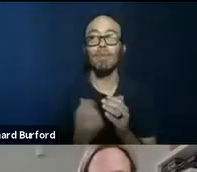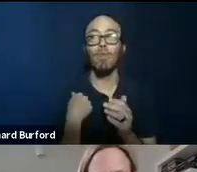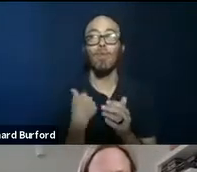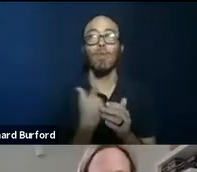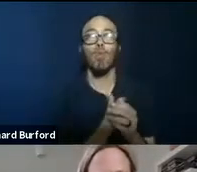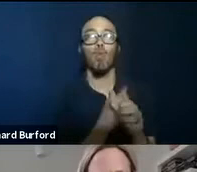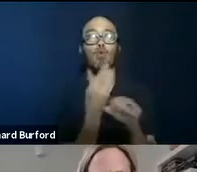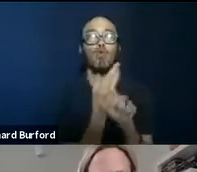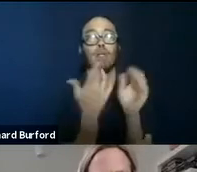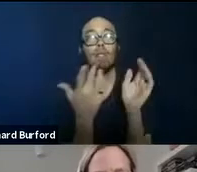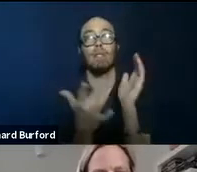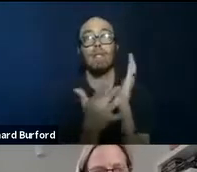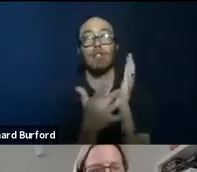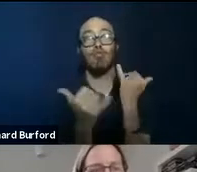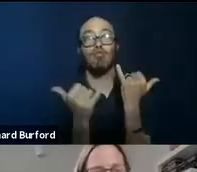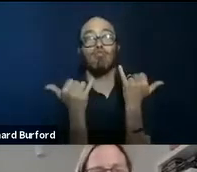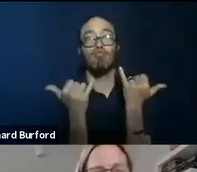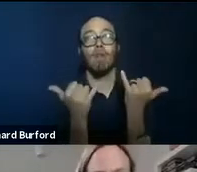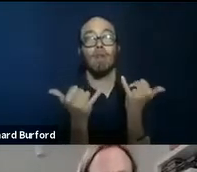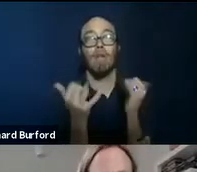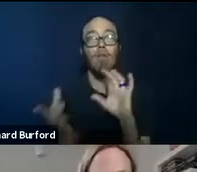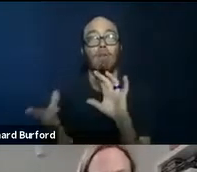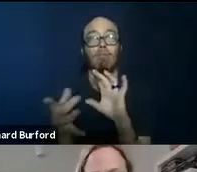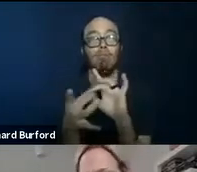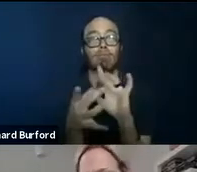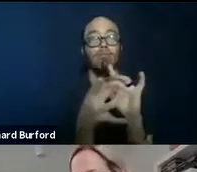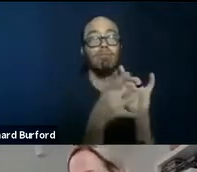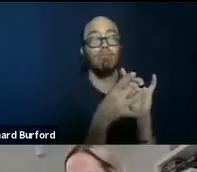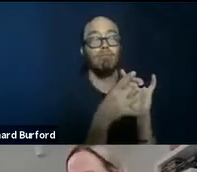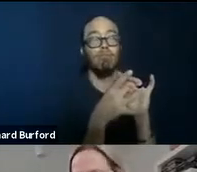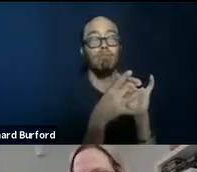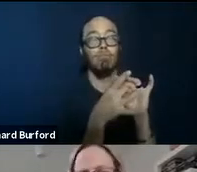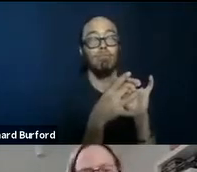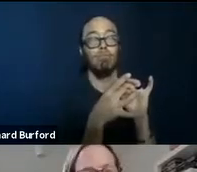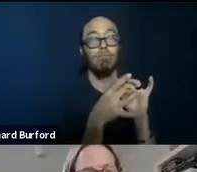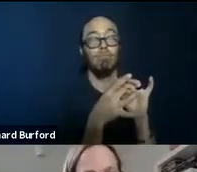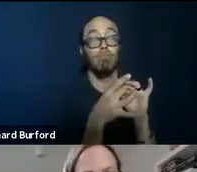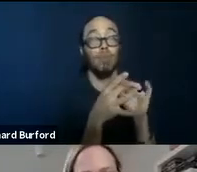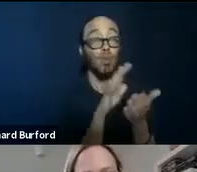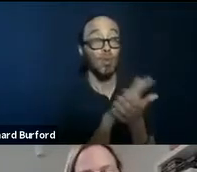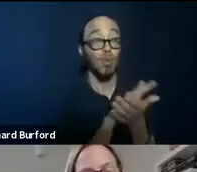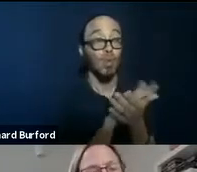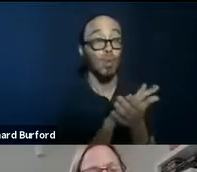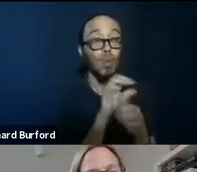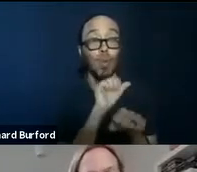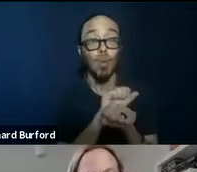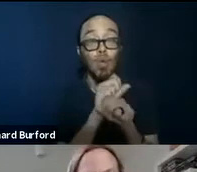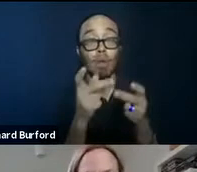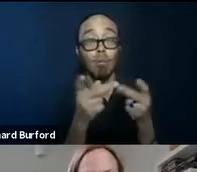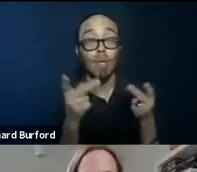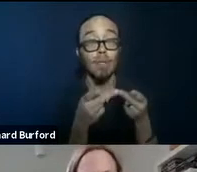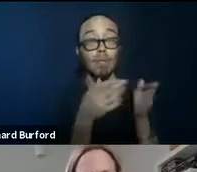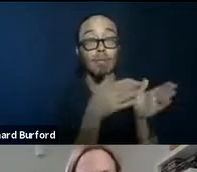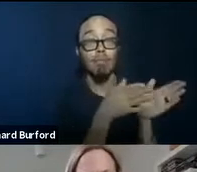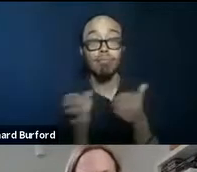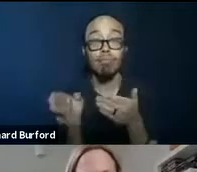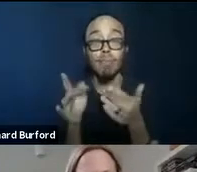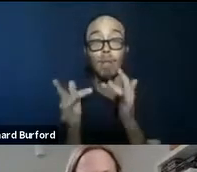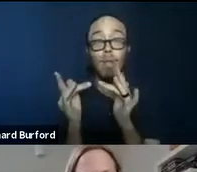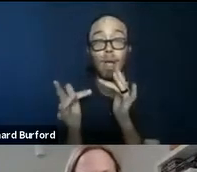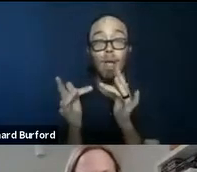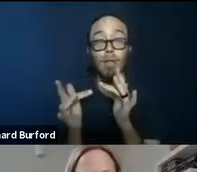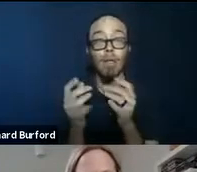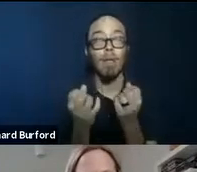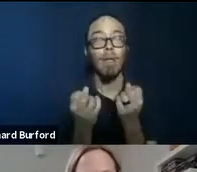technology right now to connect us around the world. Schools and workplaces have moved online, but many